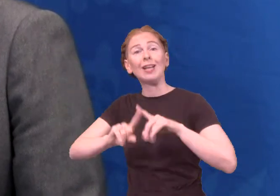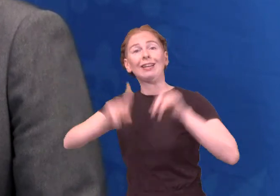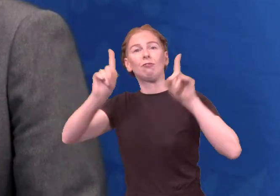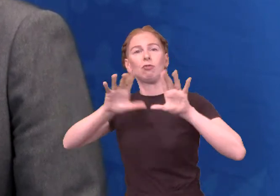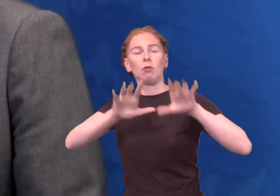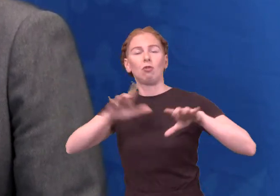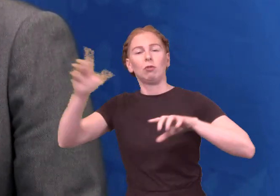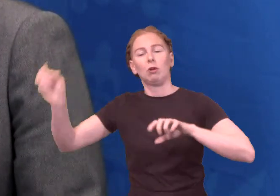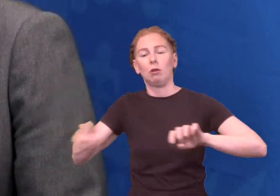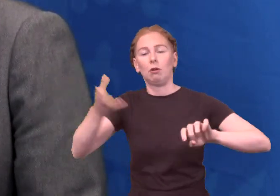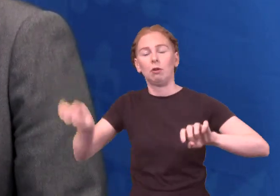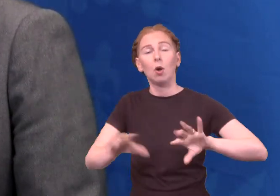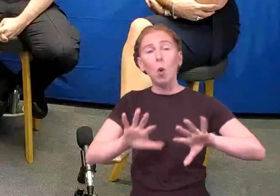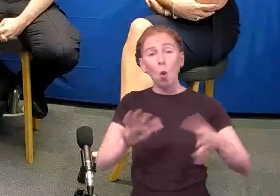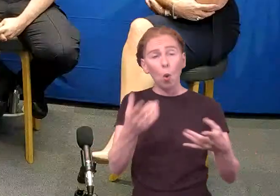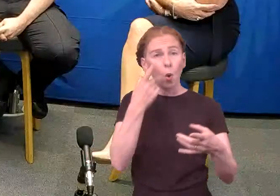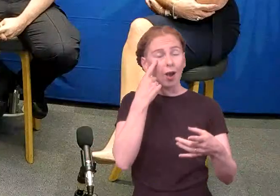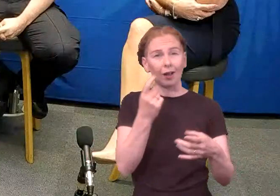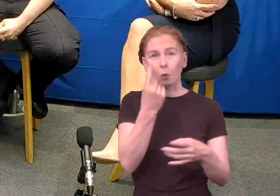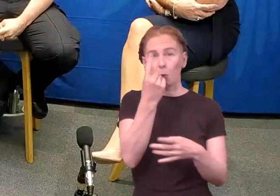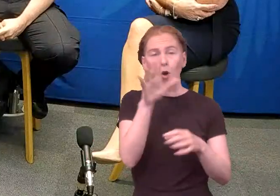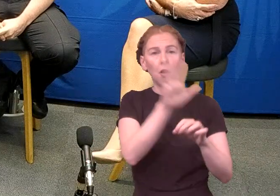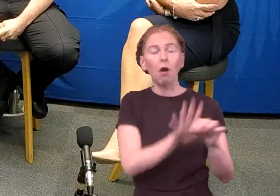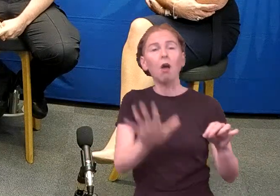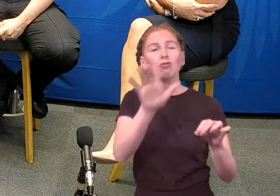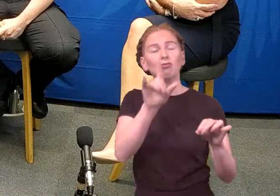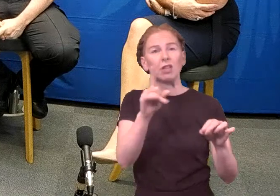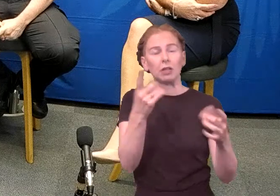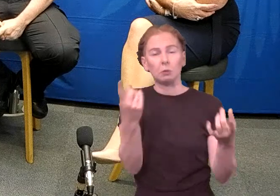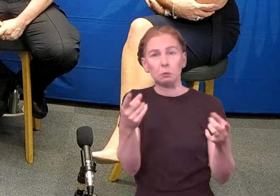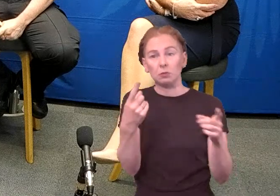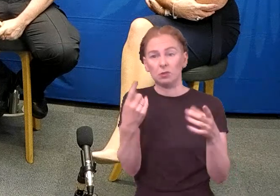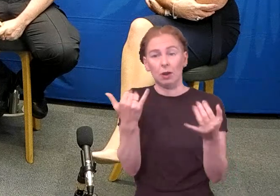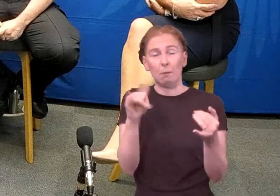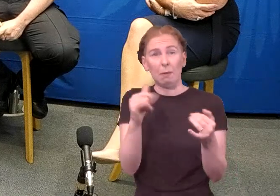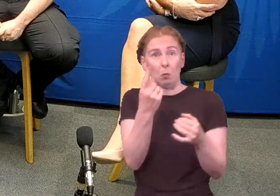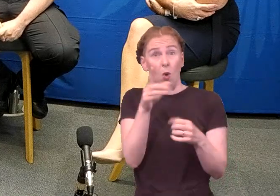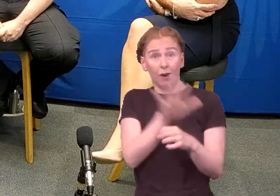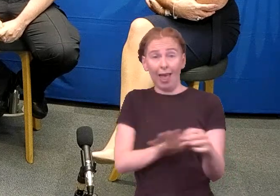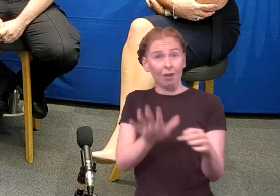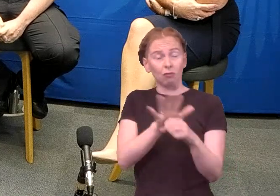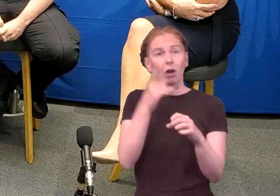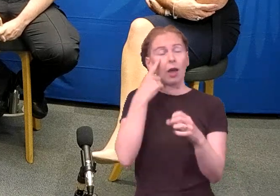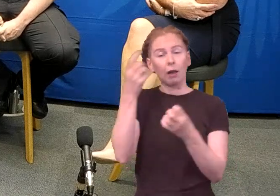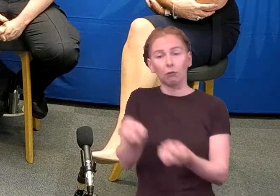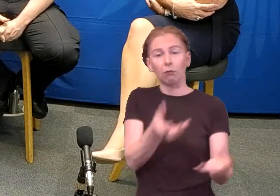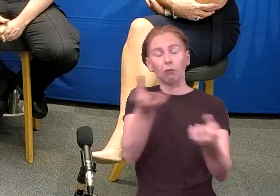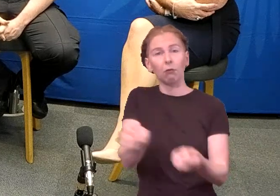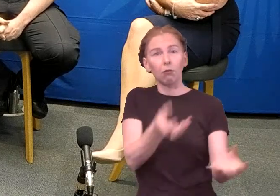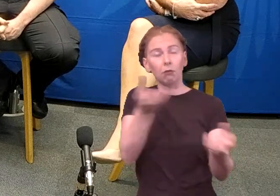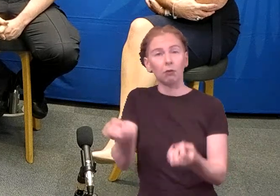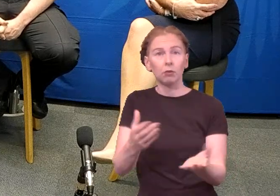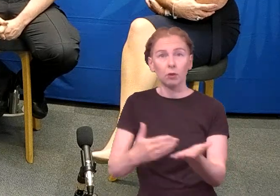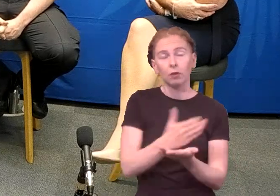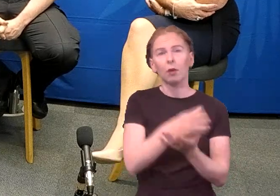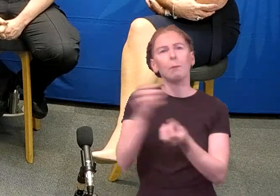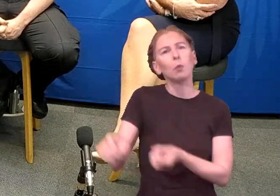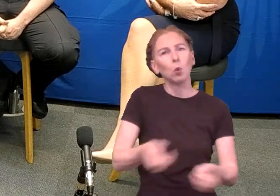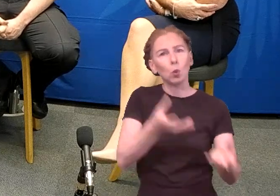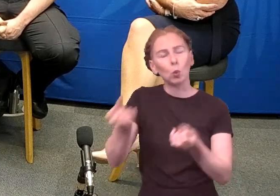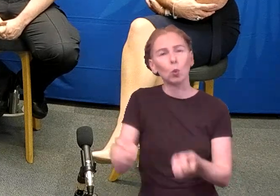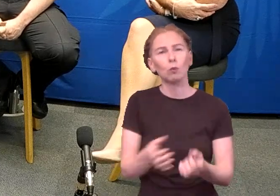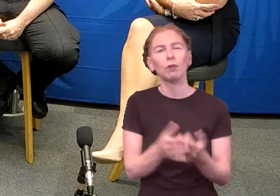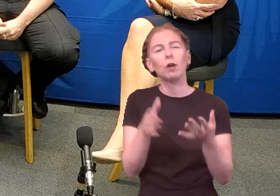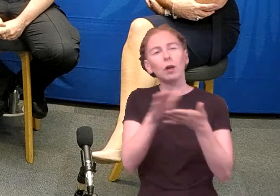even within the same county. And quite often the people will have been forced into doing that